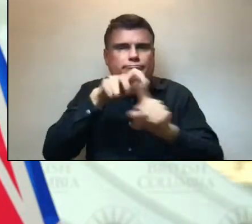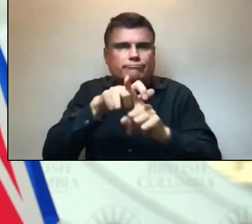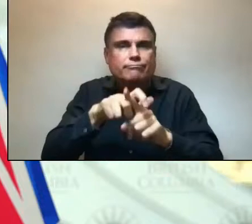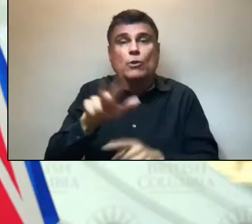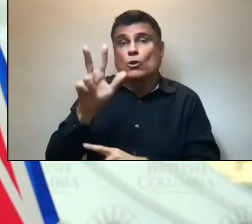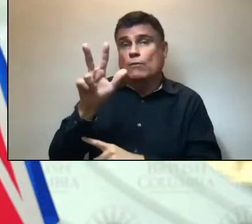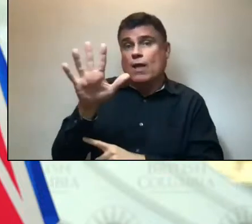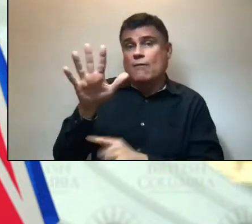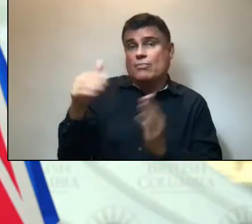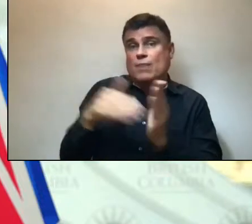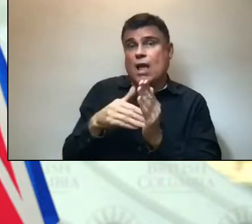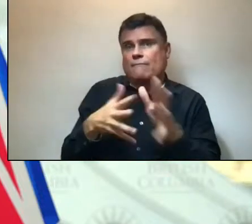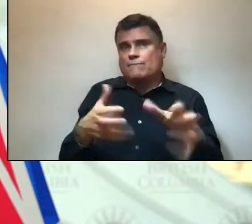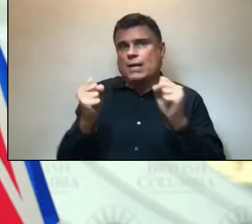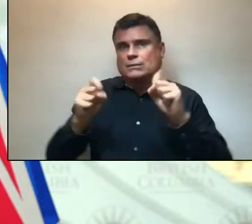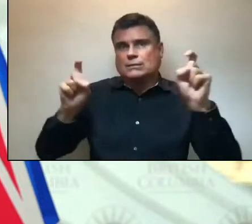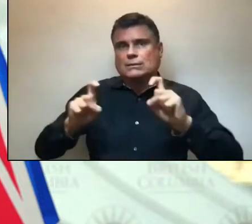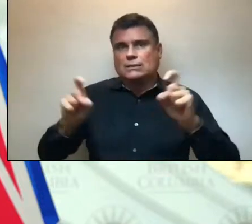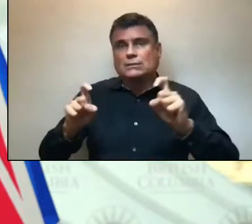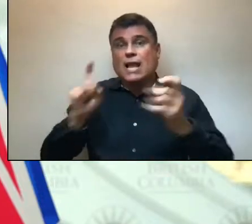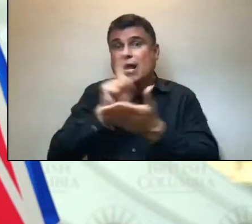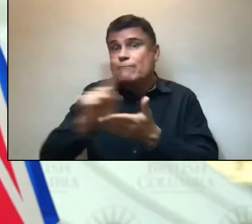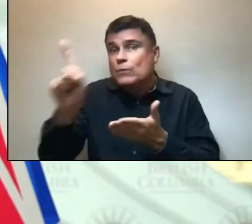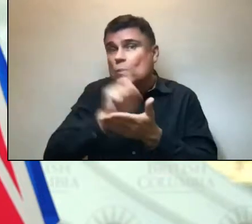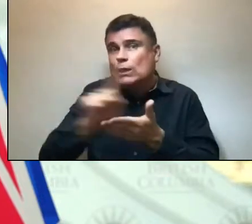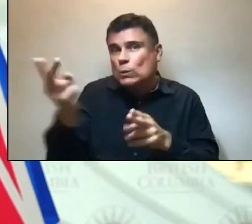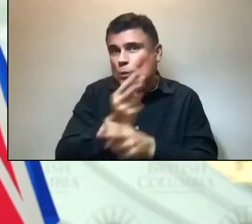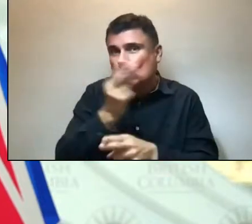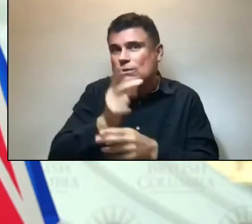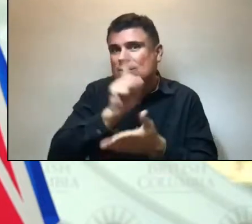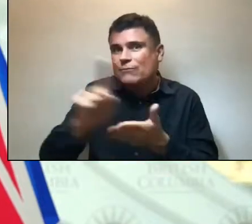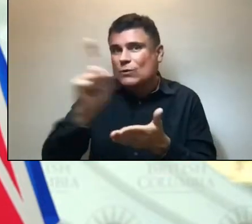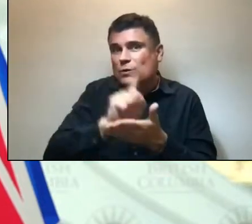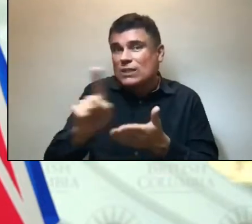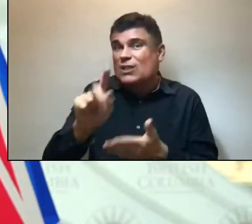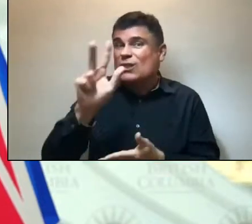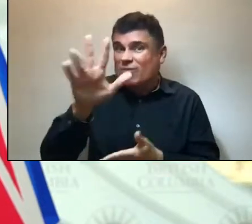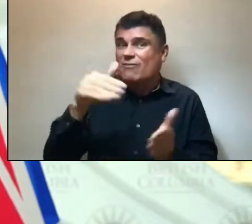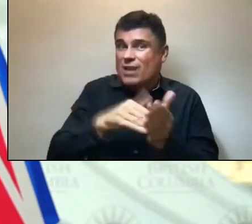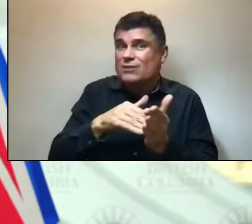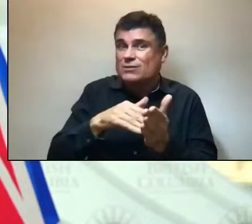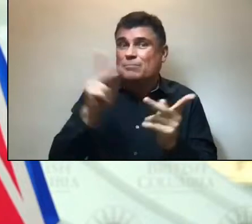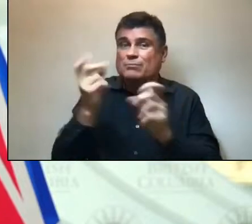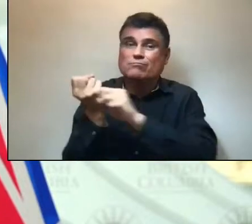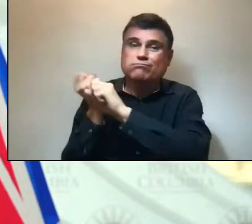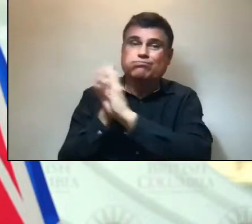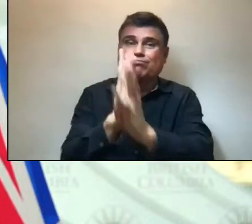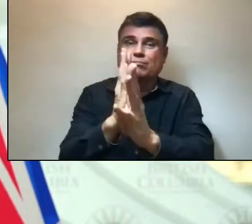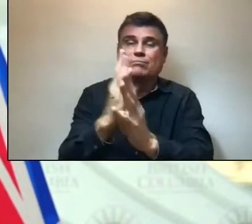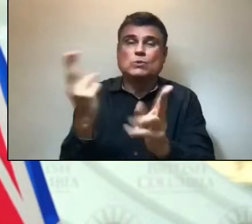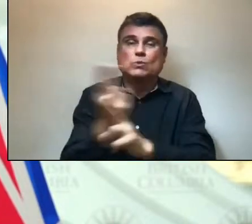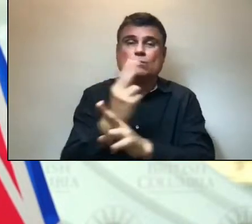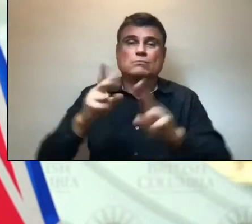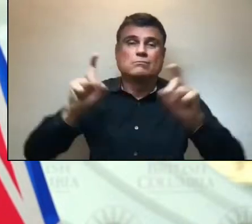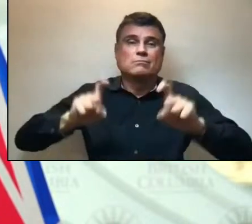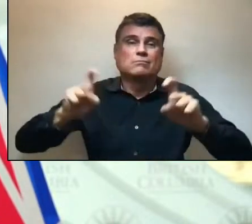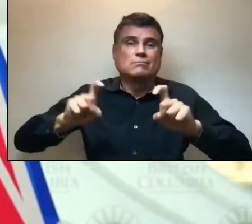rapid tests are used every week in BC, and I believe the overall total tests that have been used in BC is